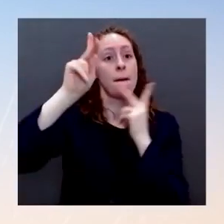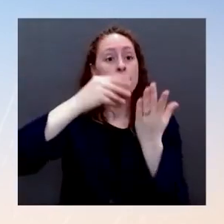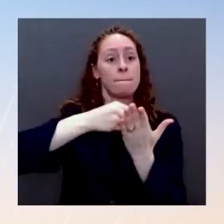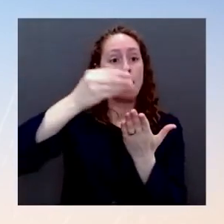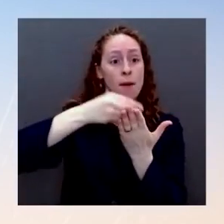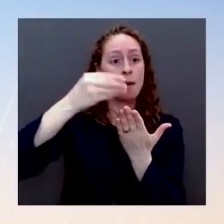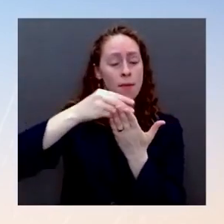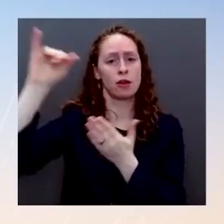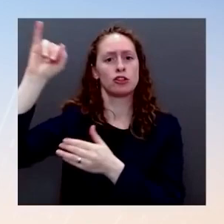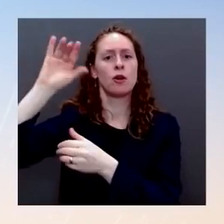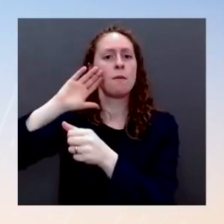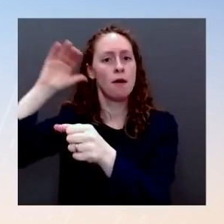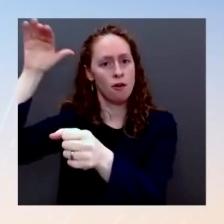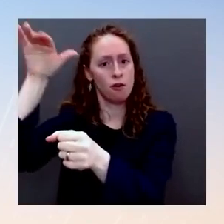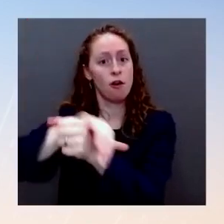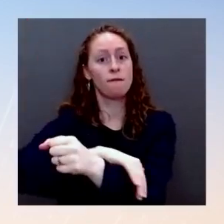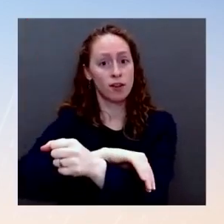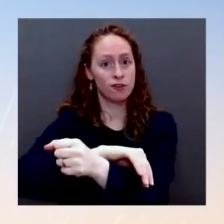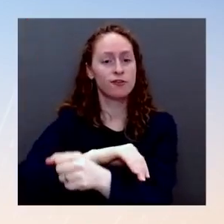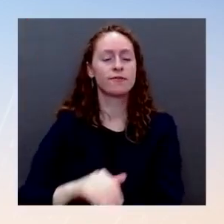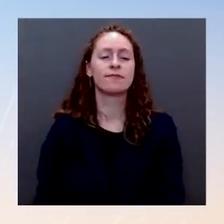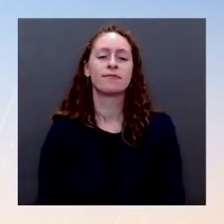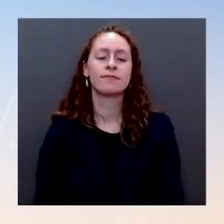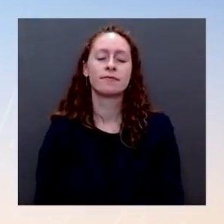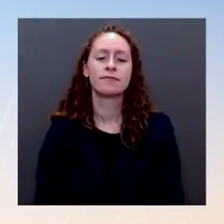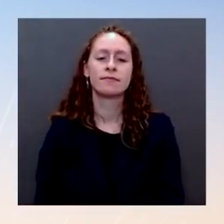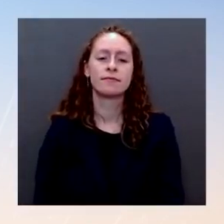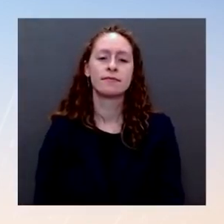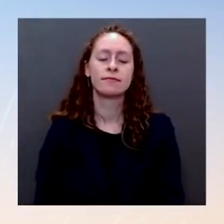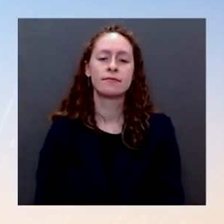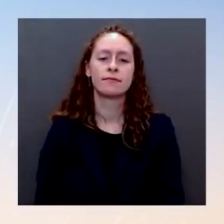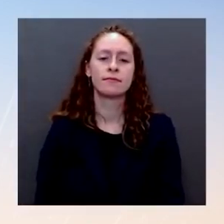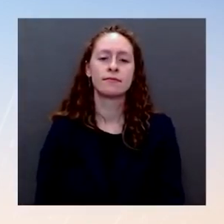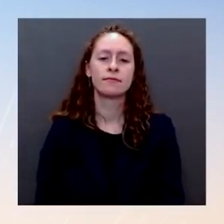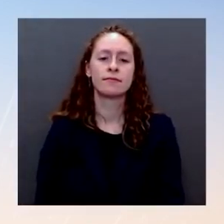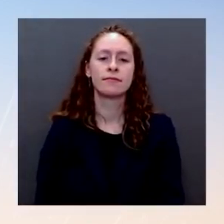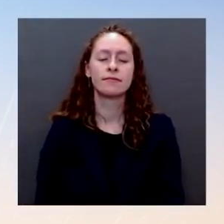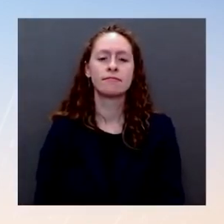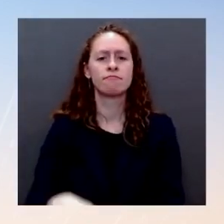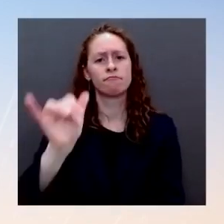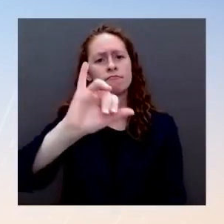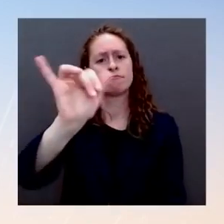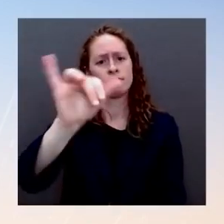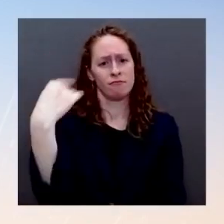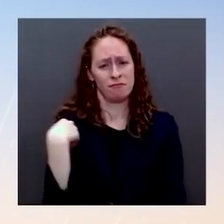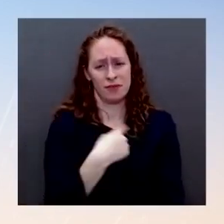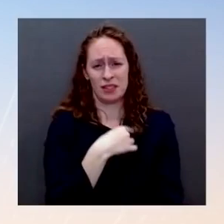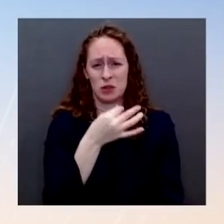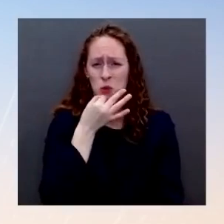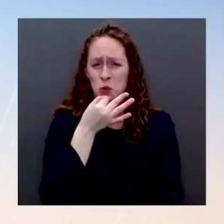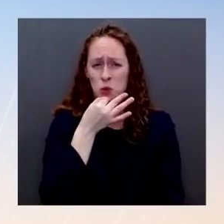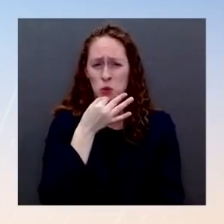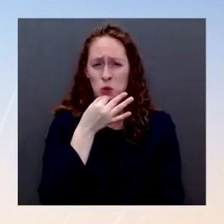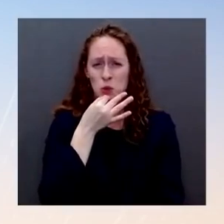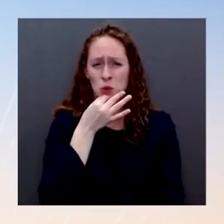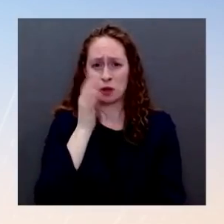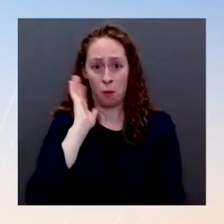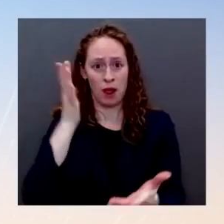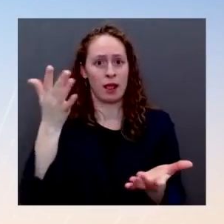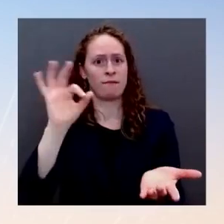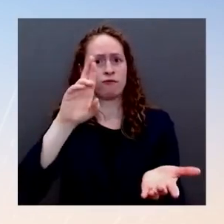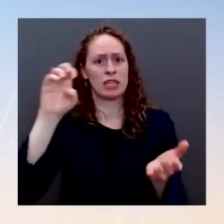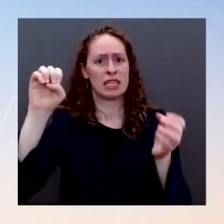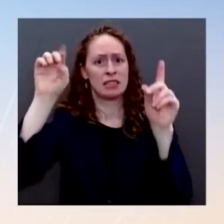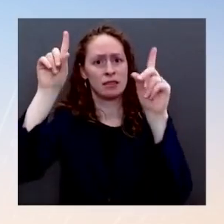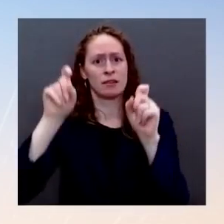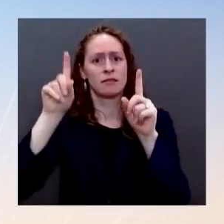Americans, 20,000 free testing sites, 50 million tests that we've already given out. So that is our focus from the federal government. Obviously, we want a competitive market